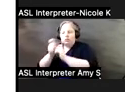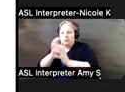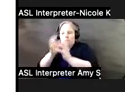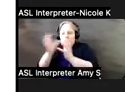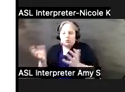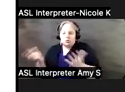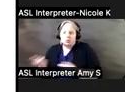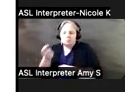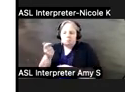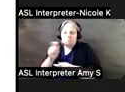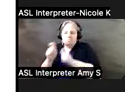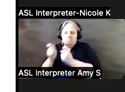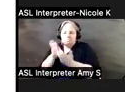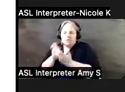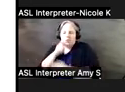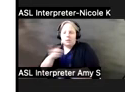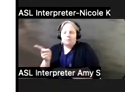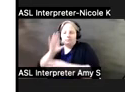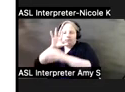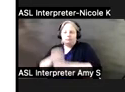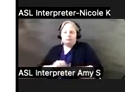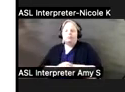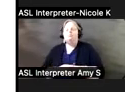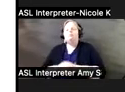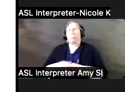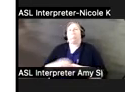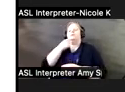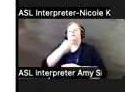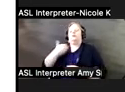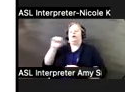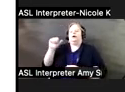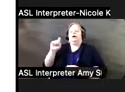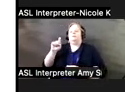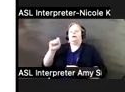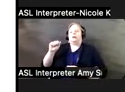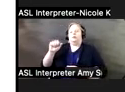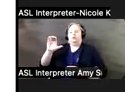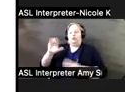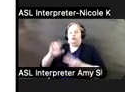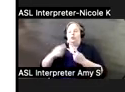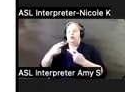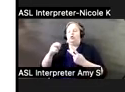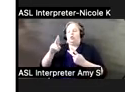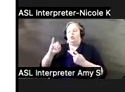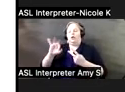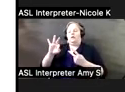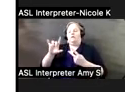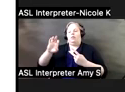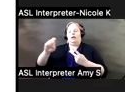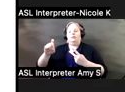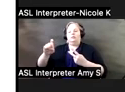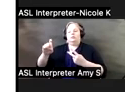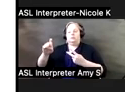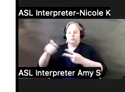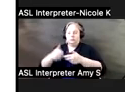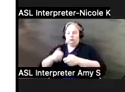as much of an adaptation for them. And like I said before, the Xbox Adaptive Controller and the Hori Flex Controller aren't really good options to